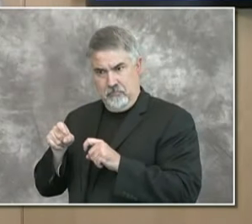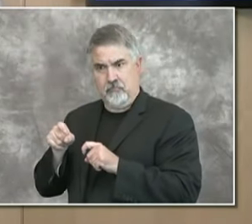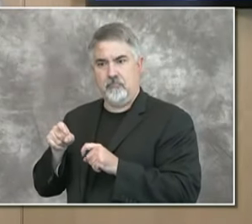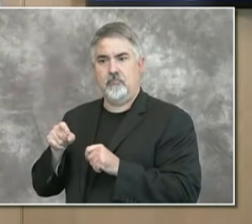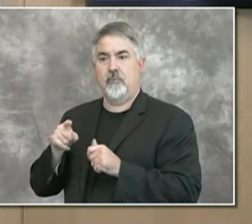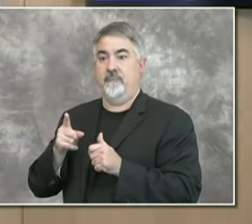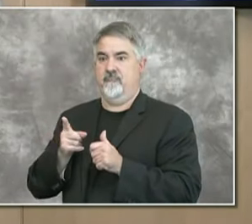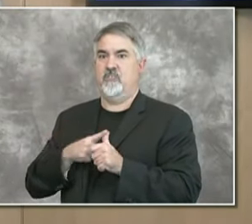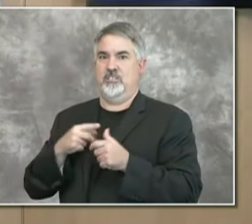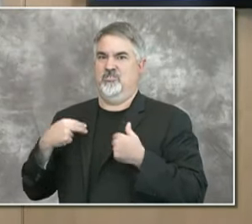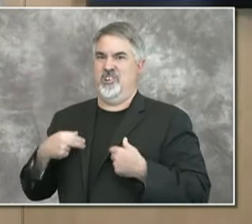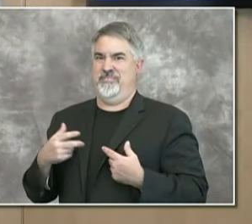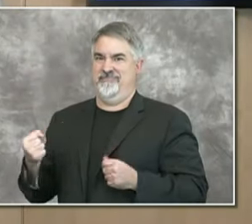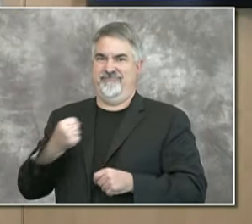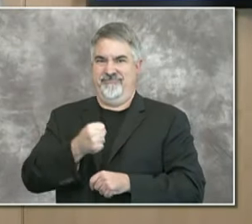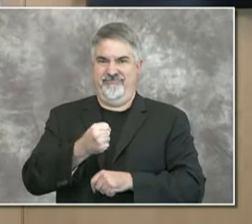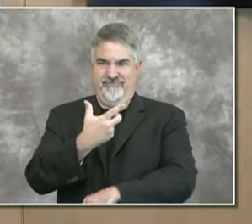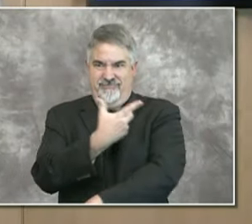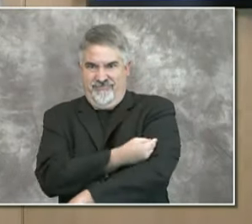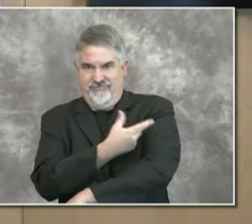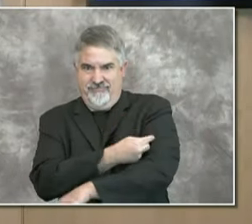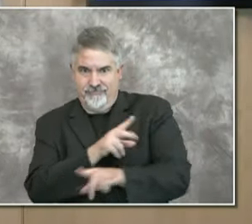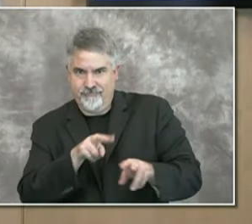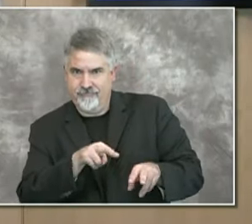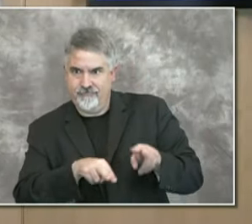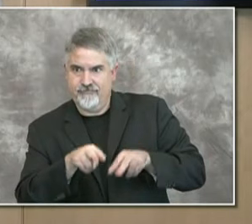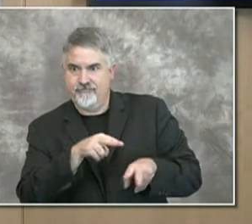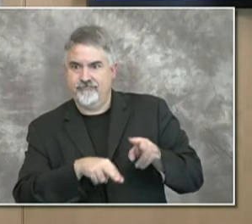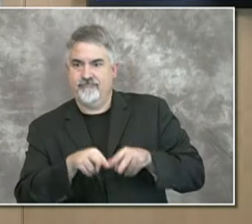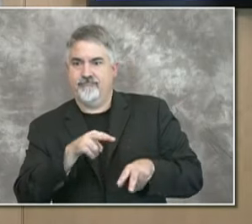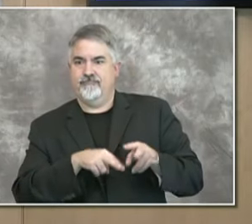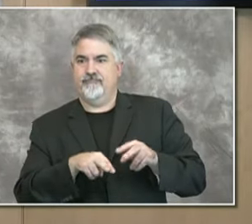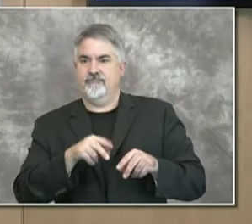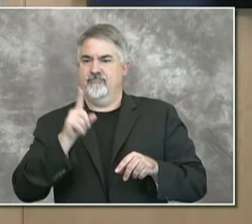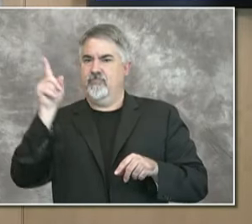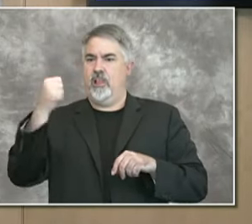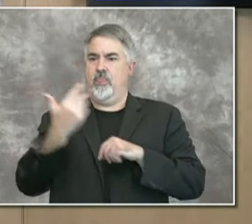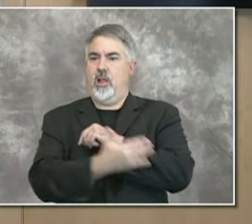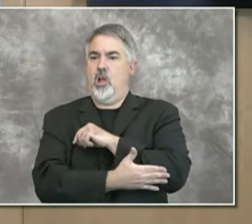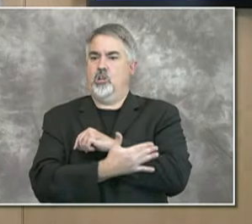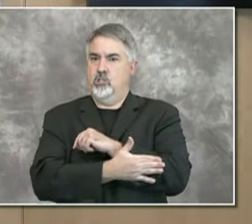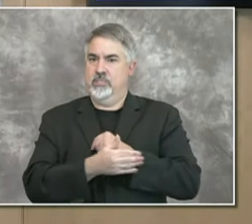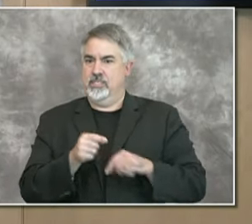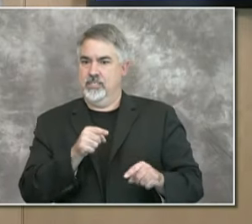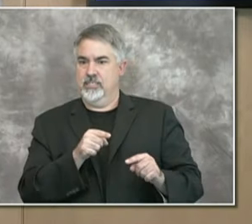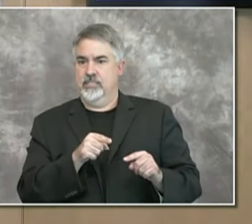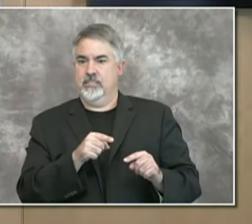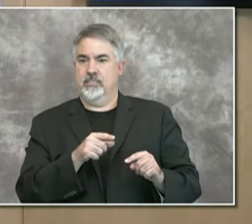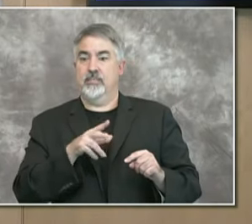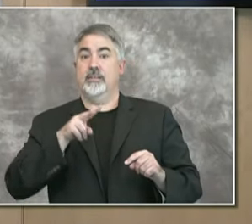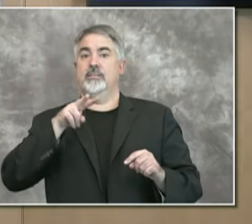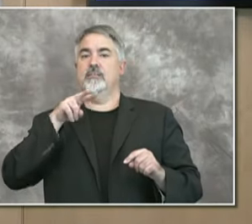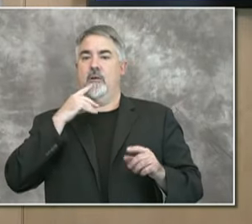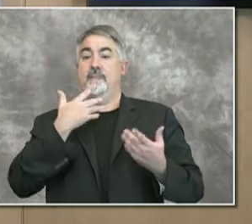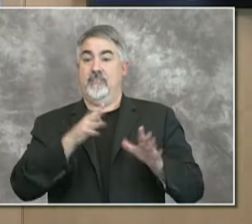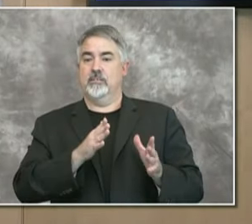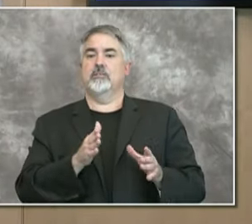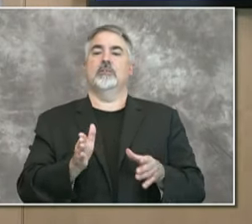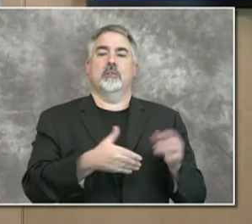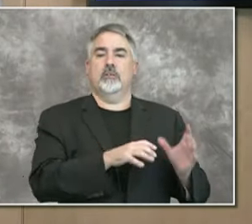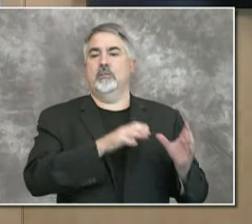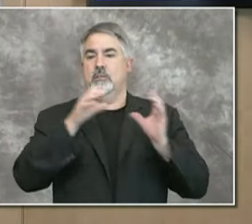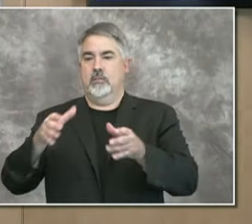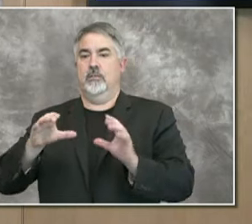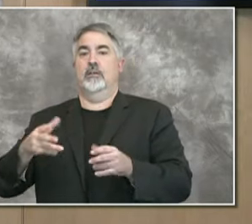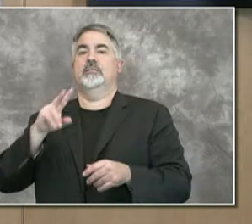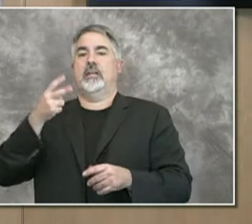An Inovio researcher says they hope in the second round of trials to use the vaccine in some healthcare workers, including here in